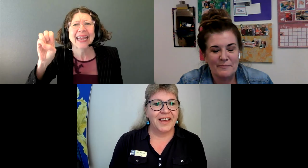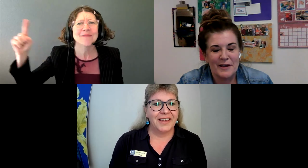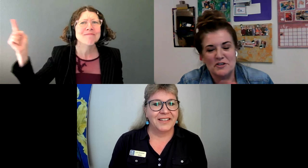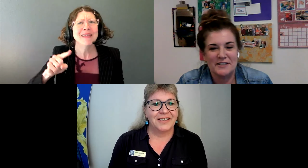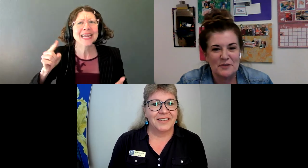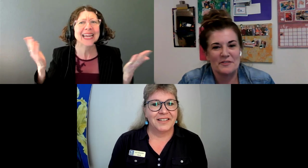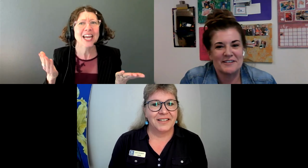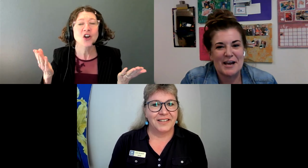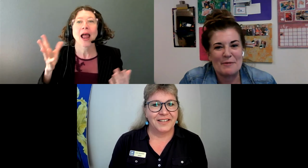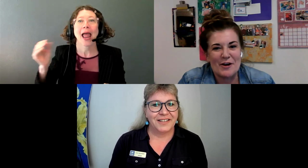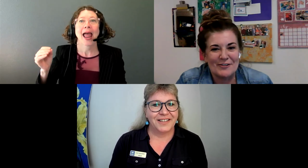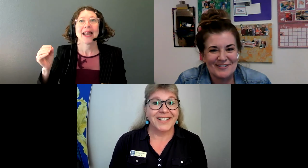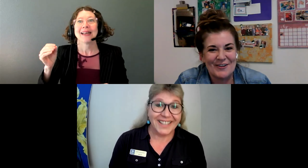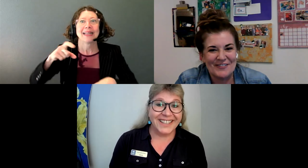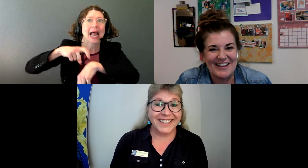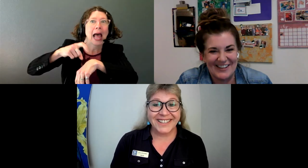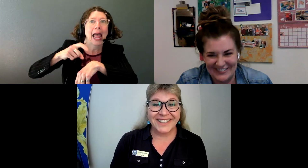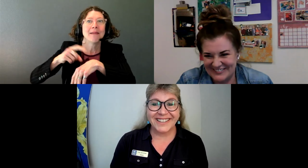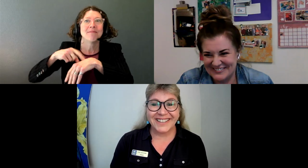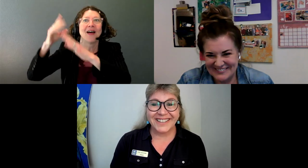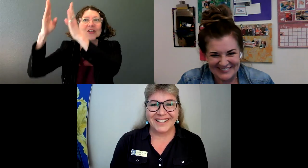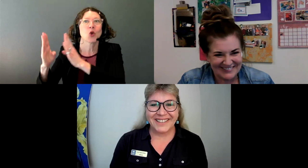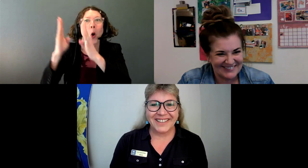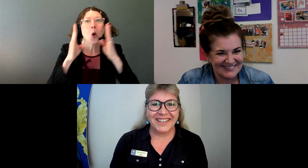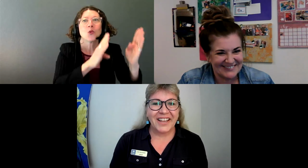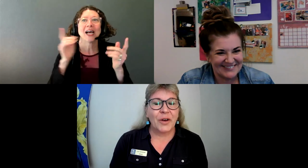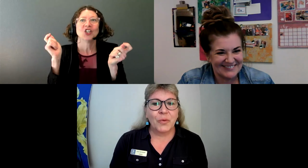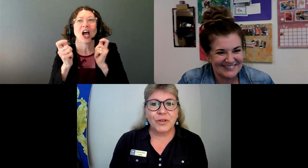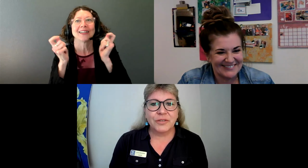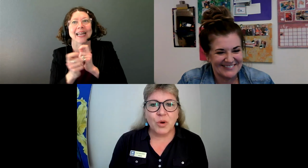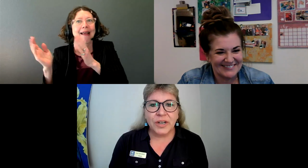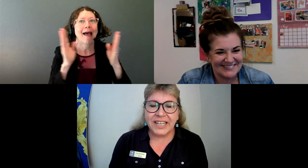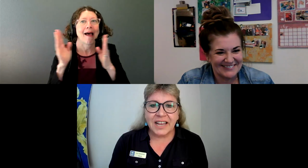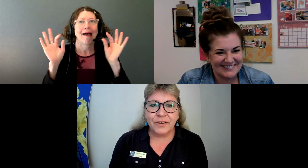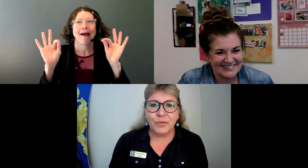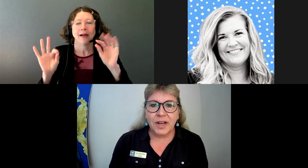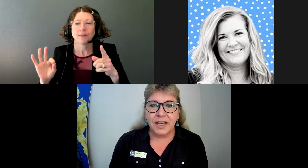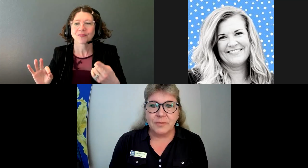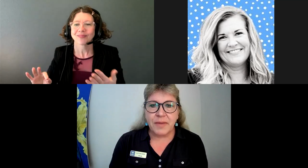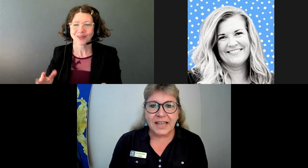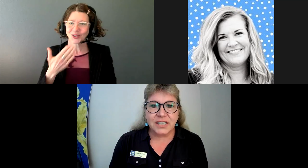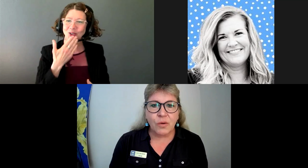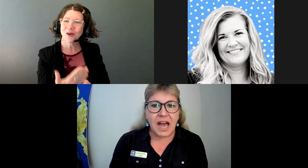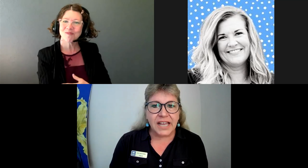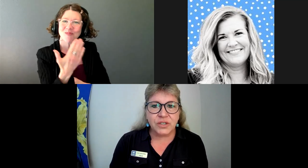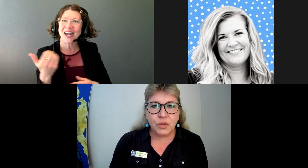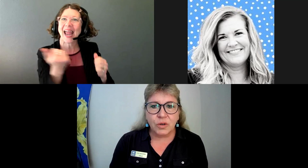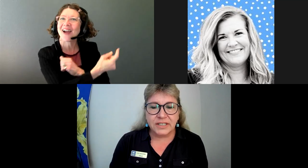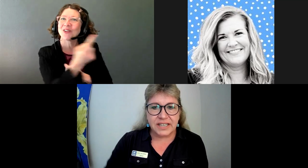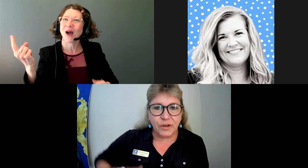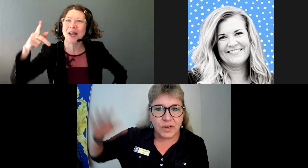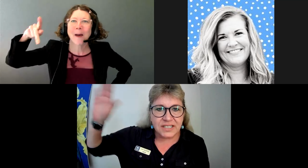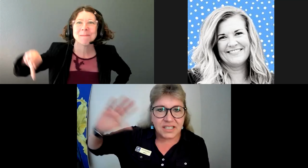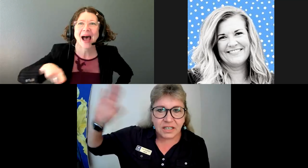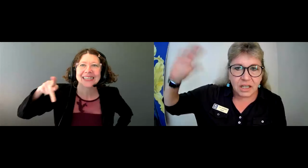and adjusting with the time and all. So thank you. Well, good morning, everyone. Pasco High School,